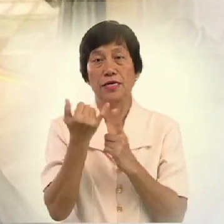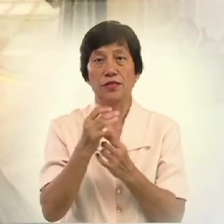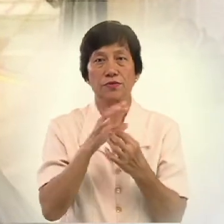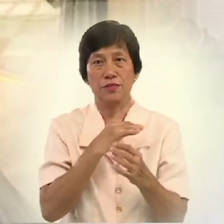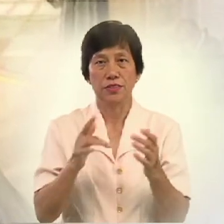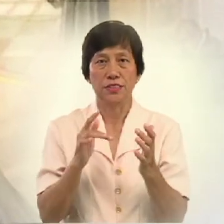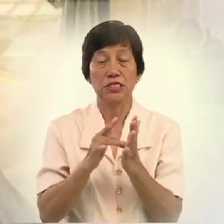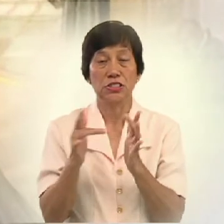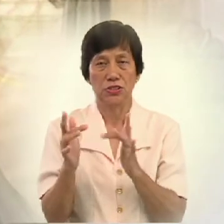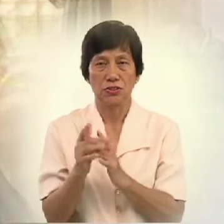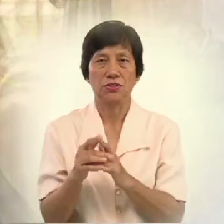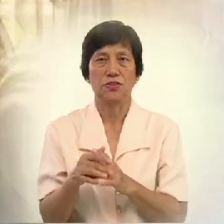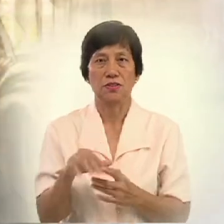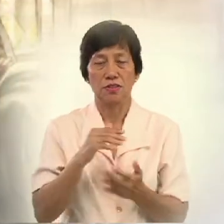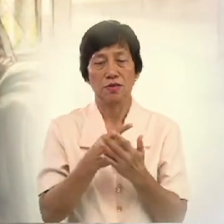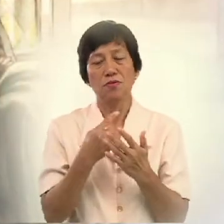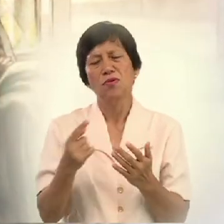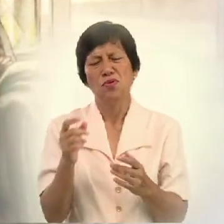of Jesus.